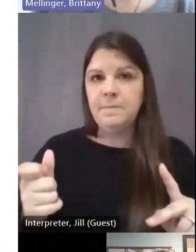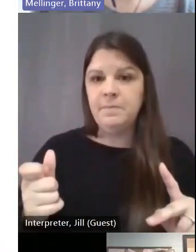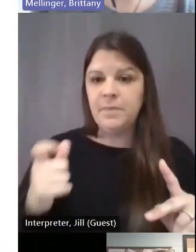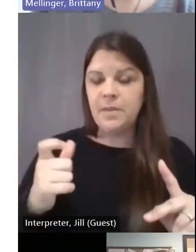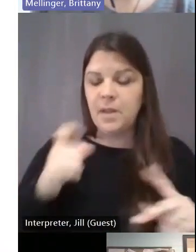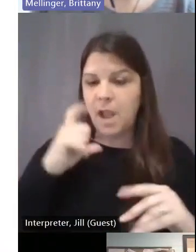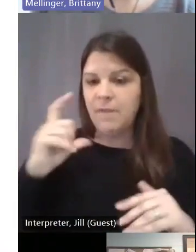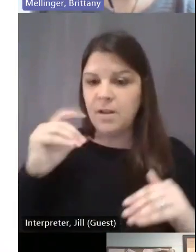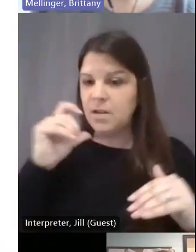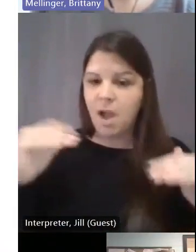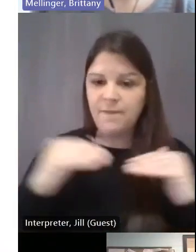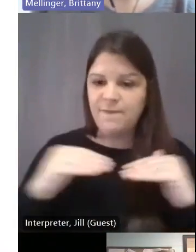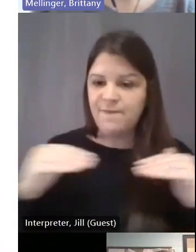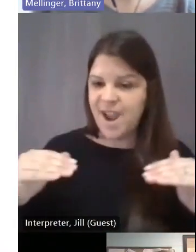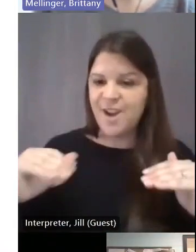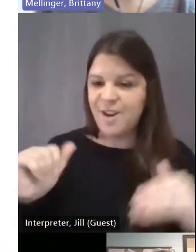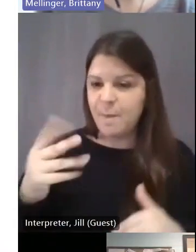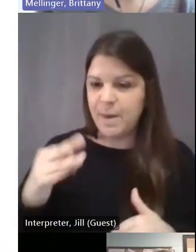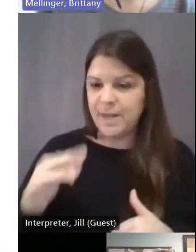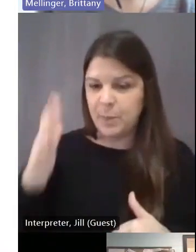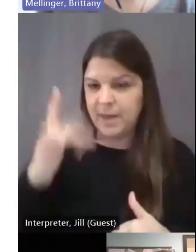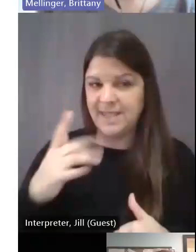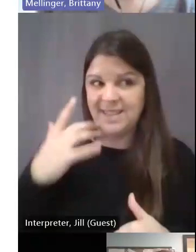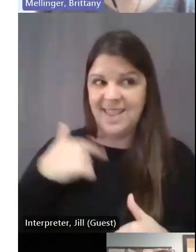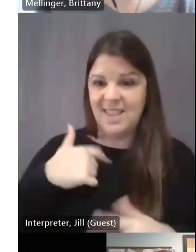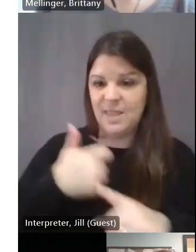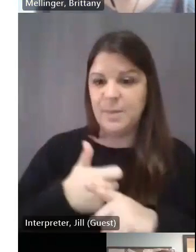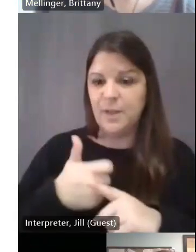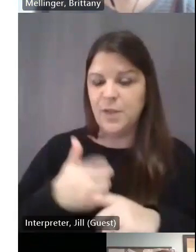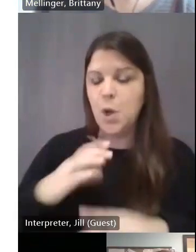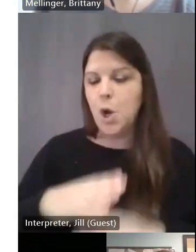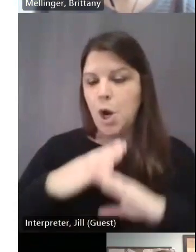receiving unfair appraisals based on their protected costs.